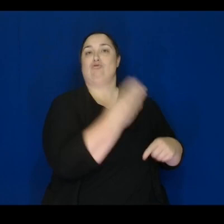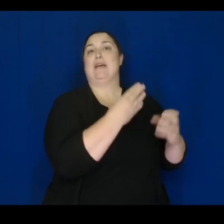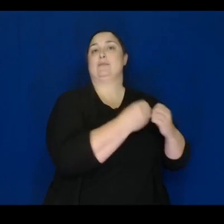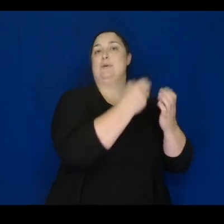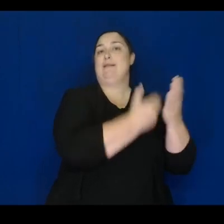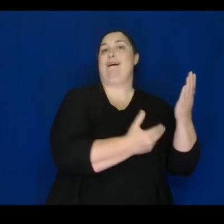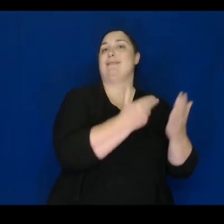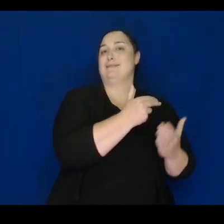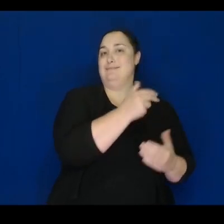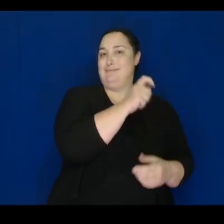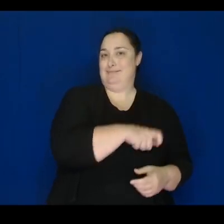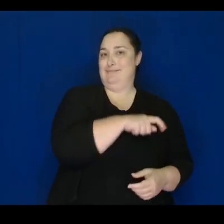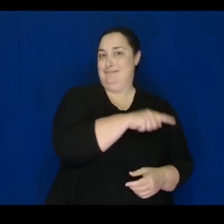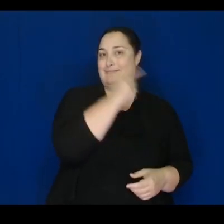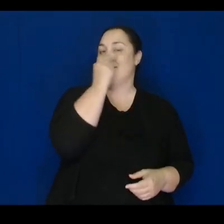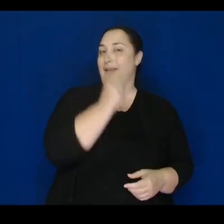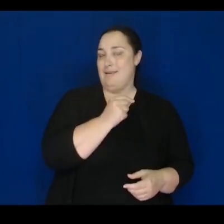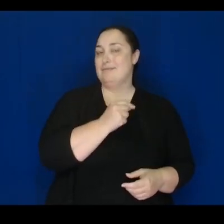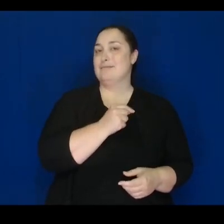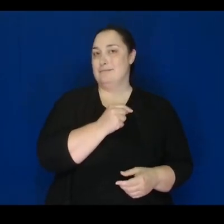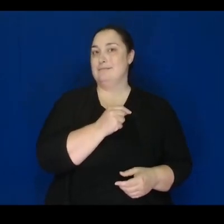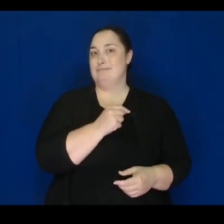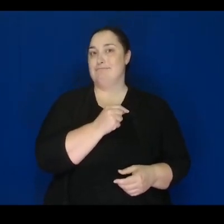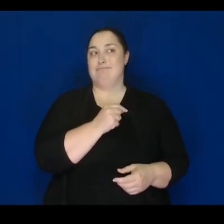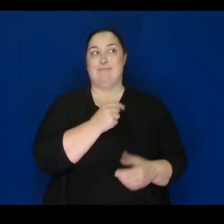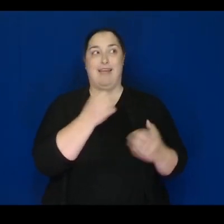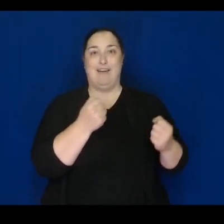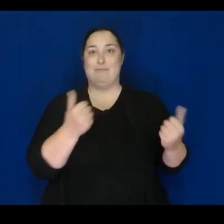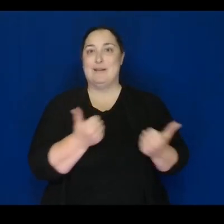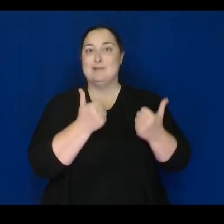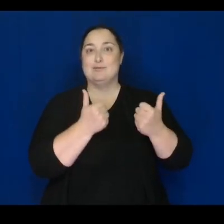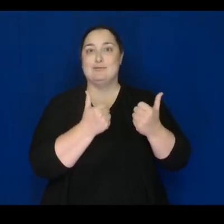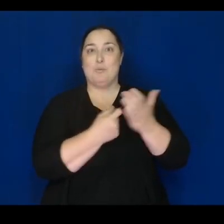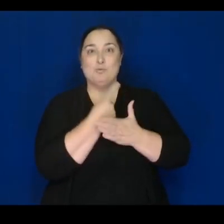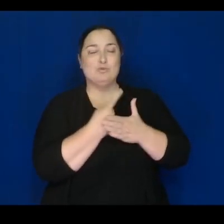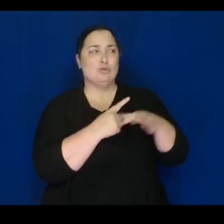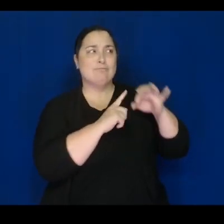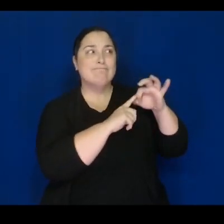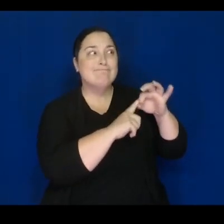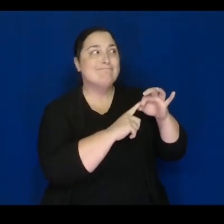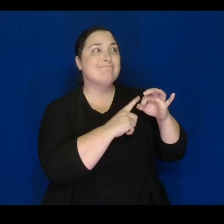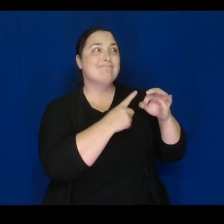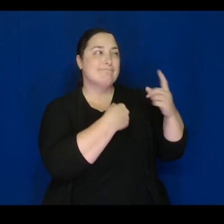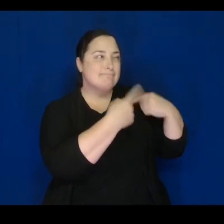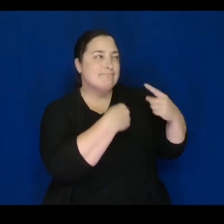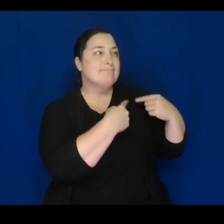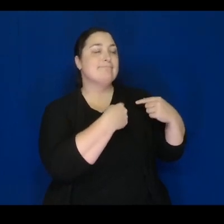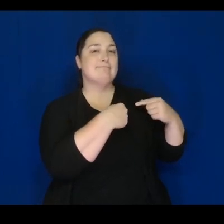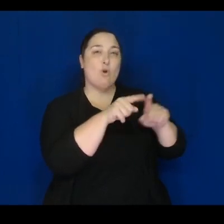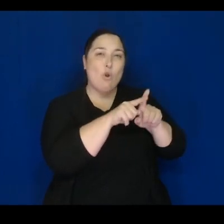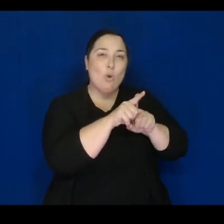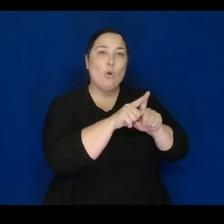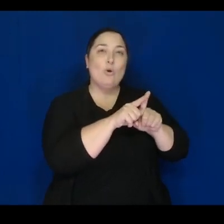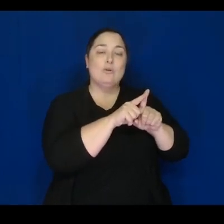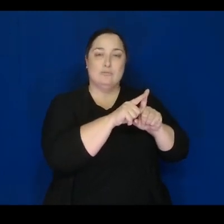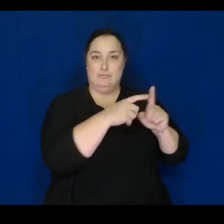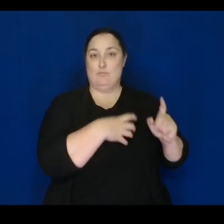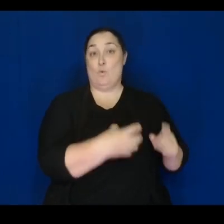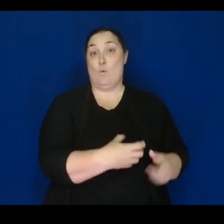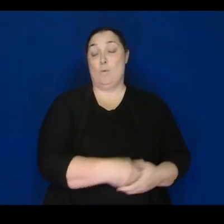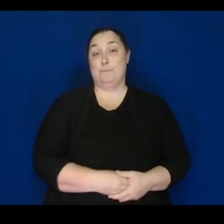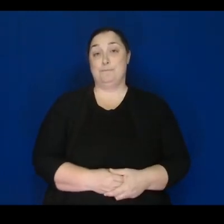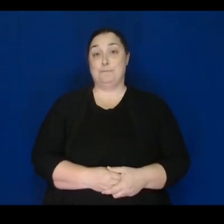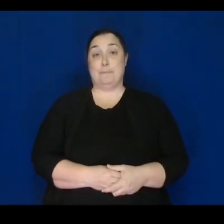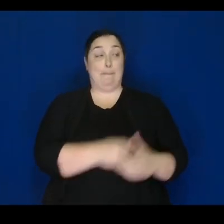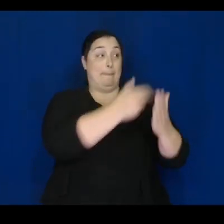and have that opportunity to ask questions and to learn and go a bit deeper as well. And by centering